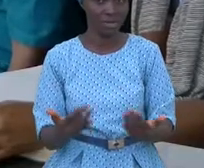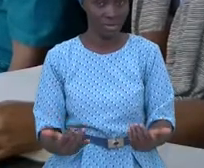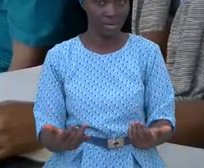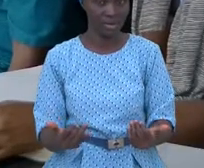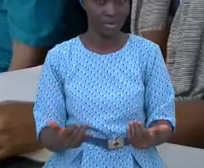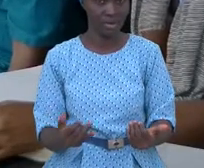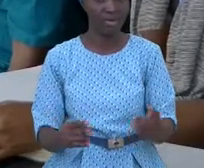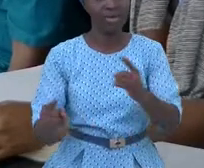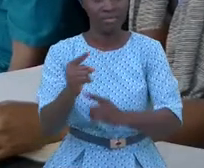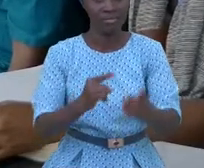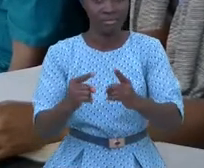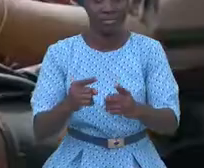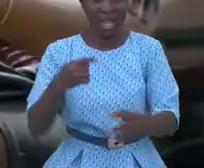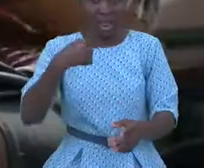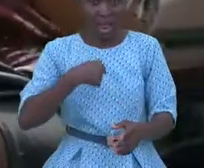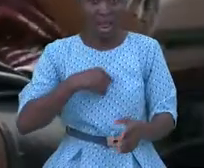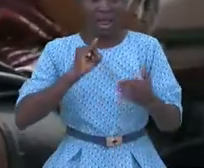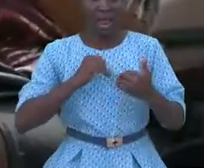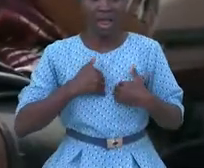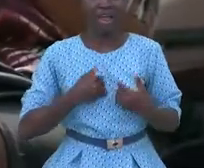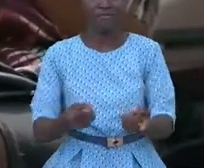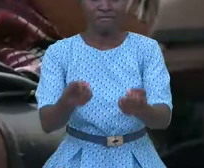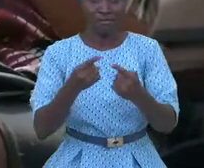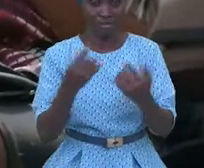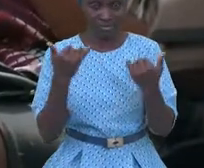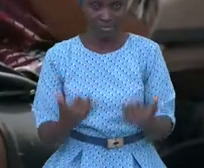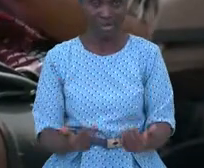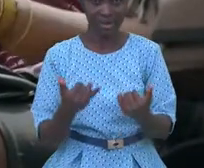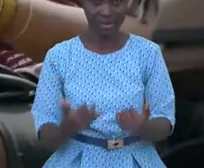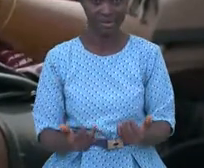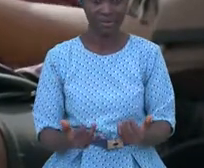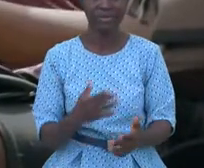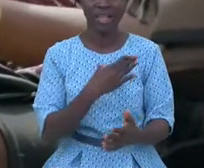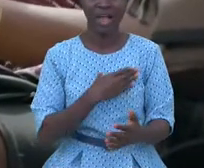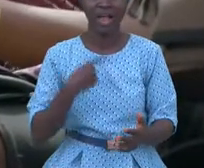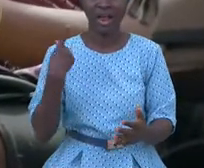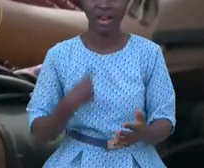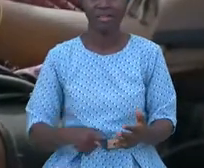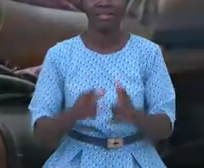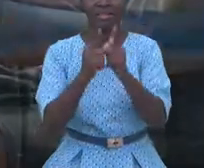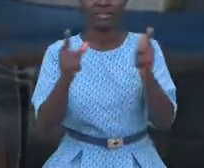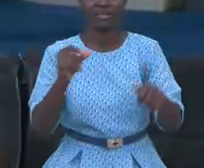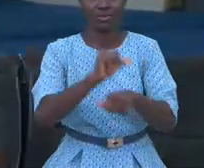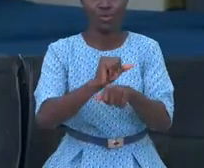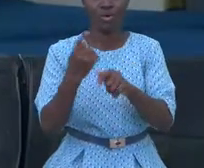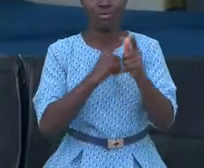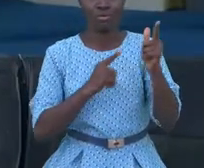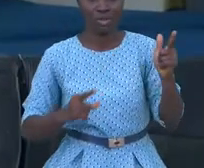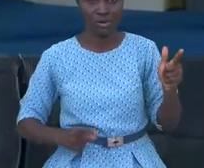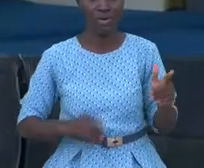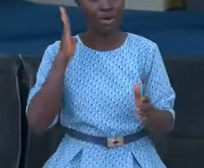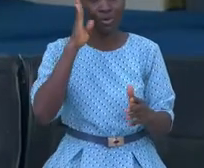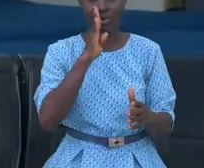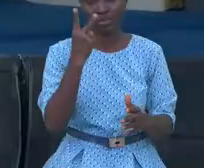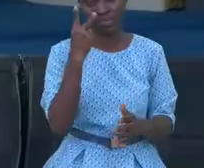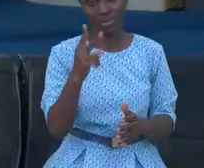I have come already. And the exploits of the Lord will be seen